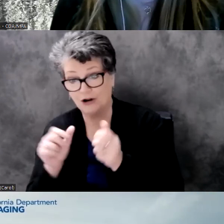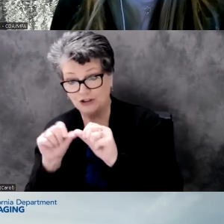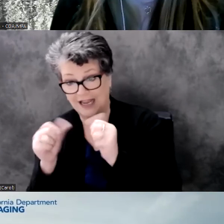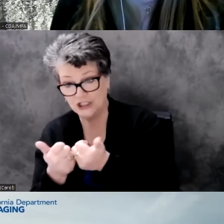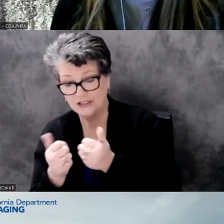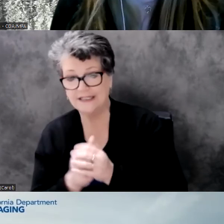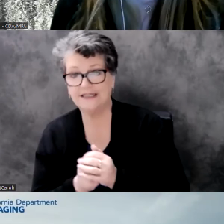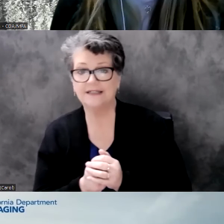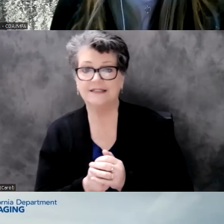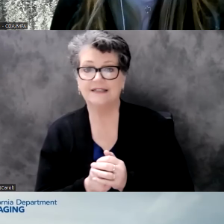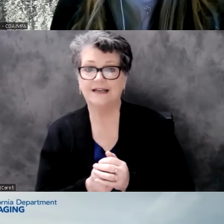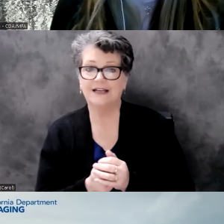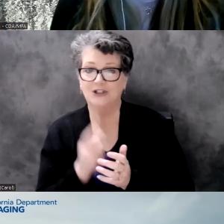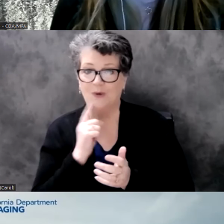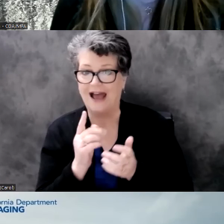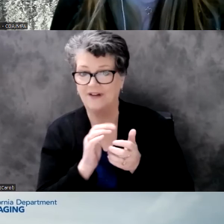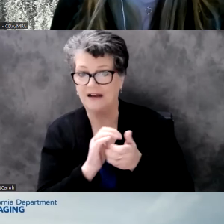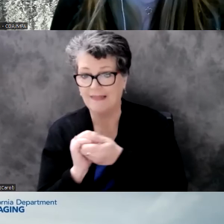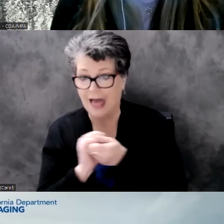sustainable collaboration.